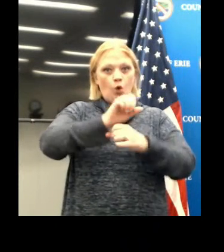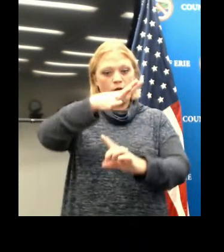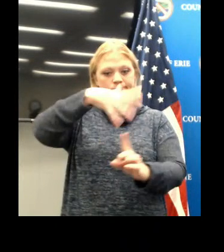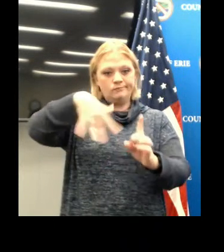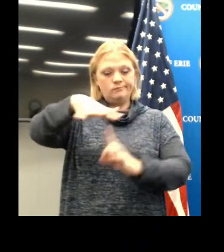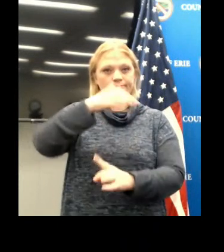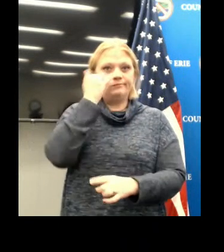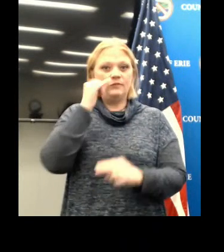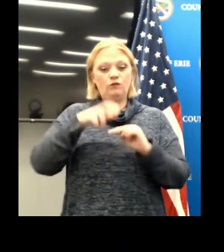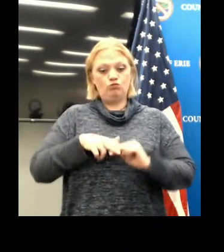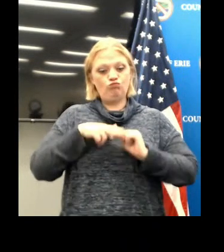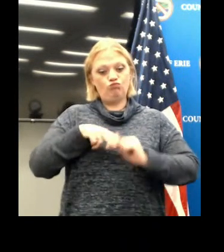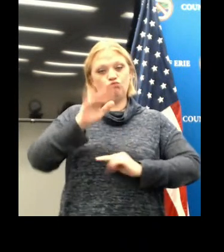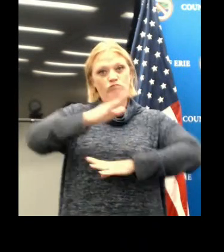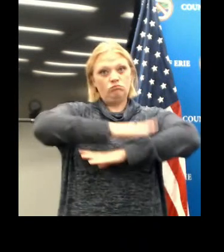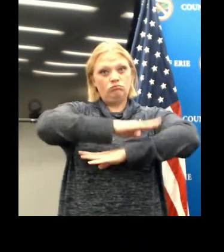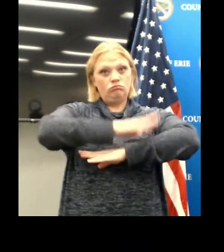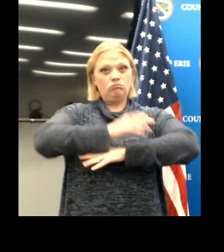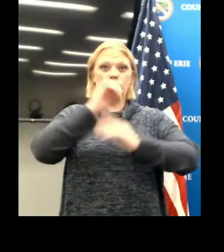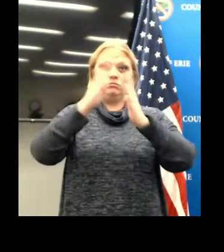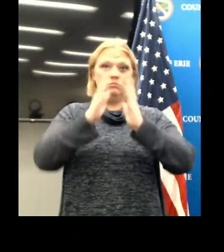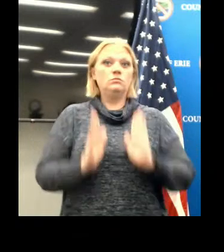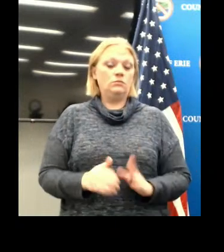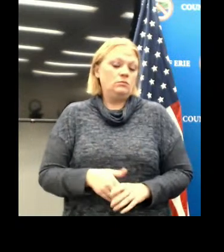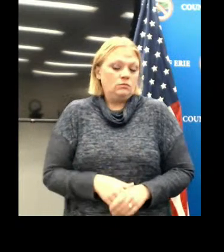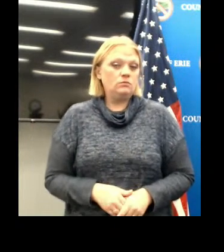if you're sitting alone at your desk or your house.